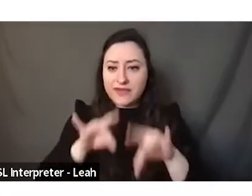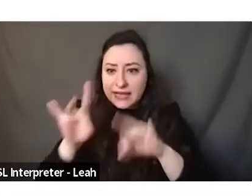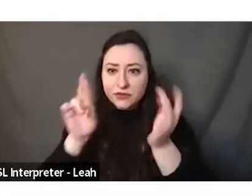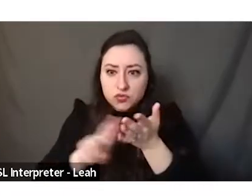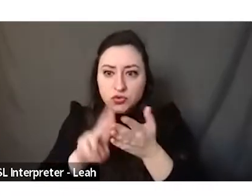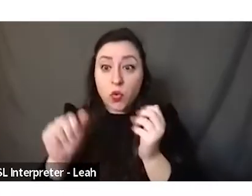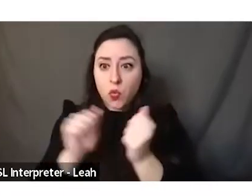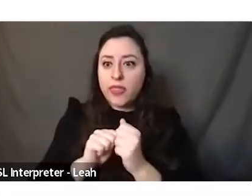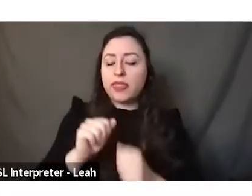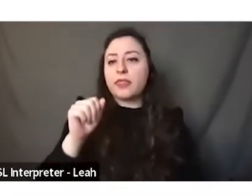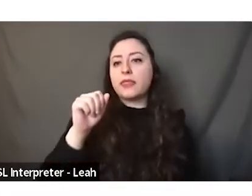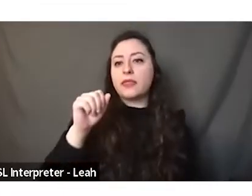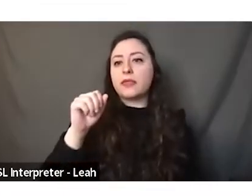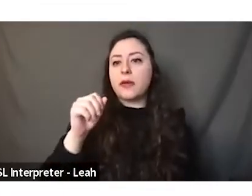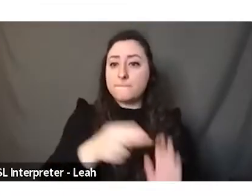the brands,